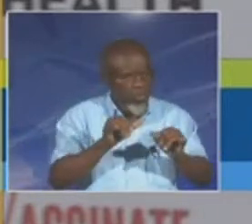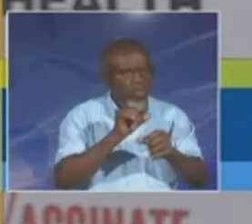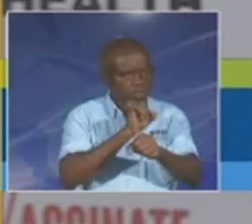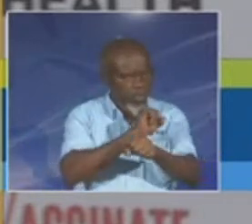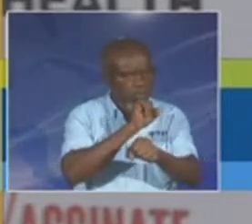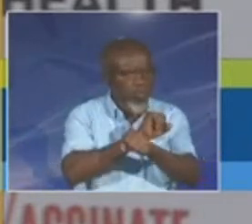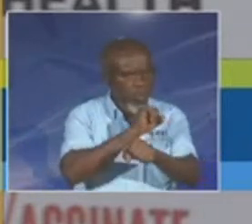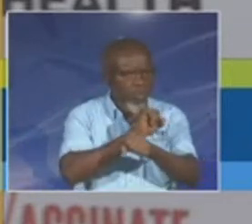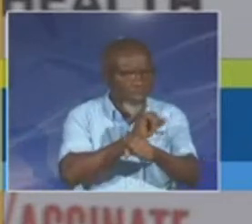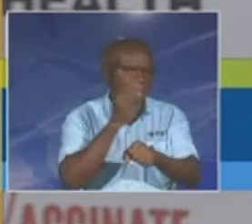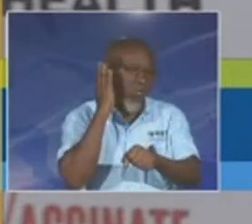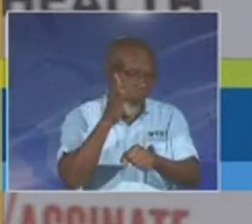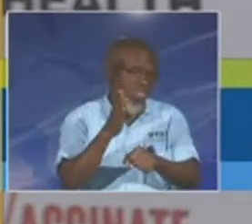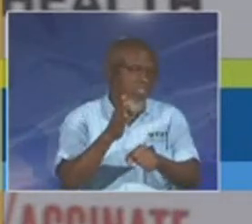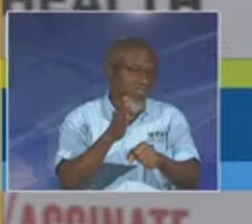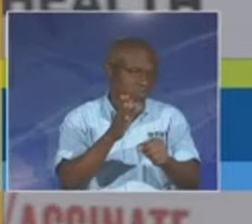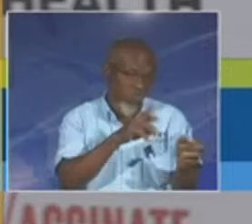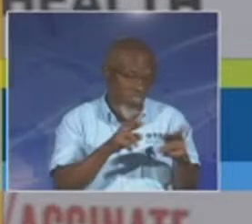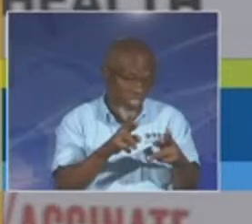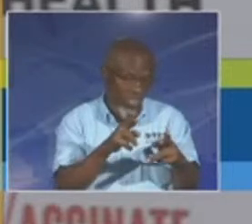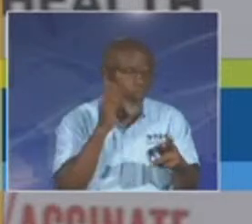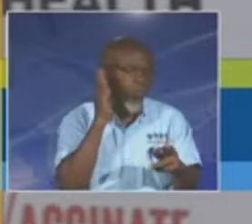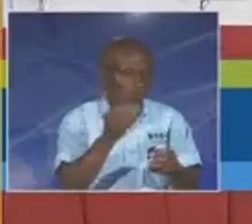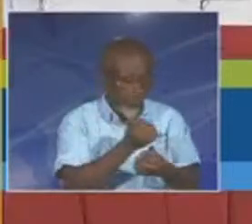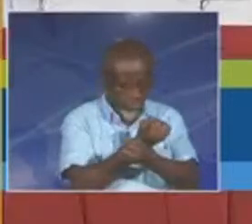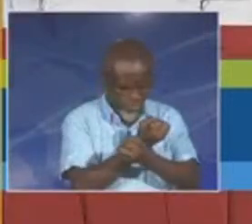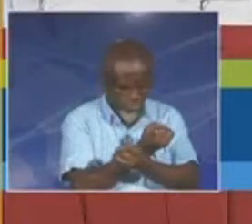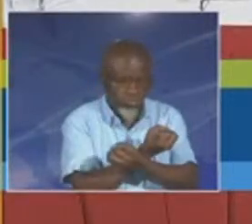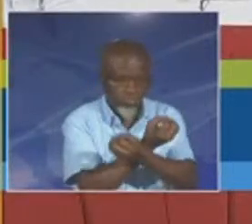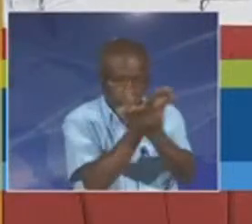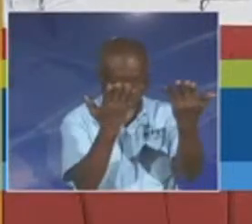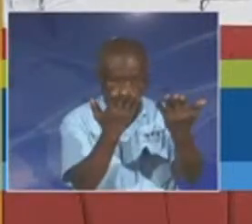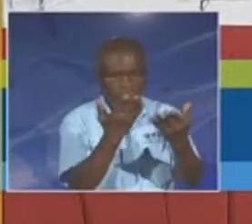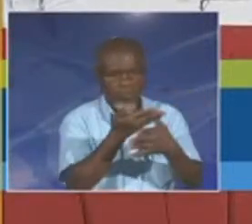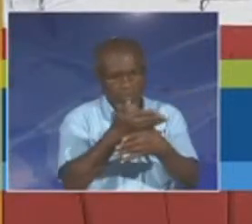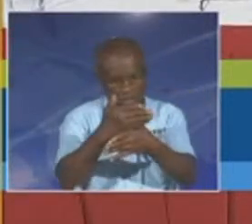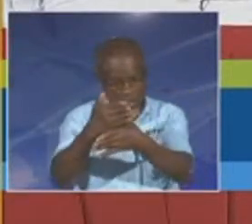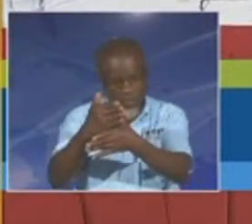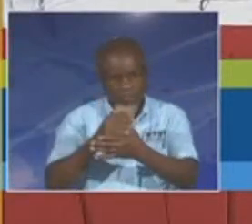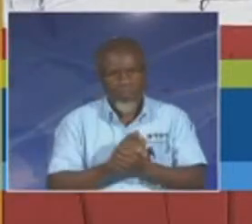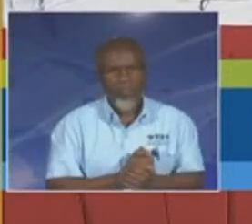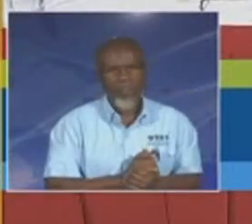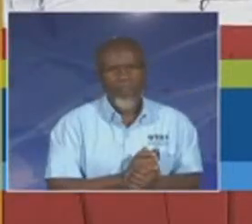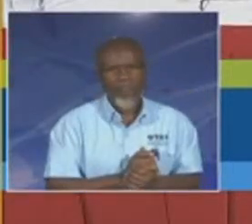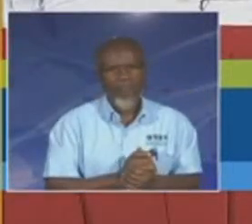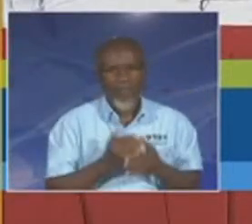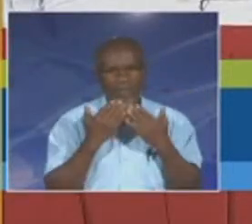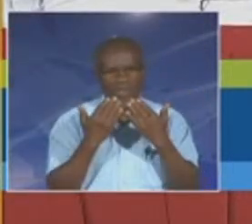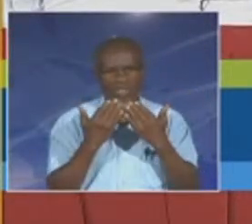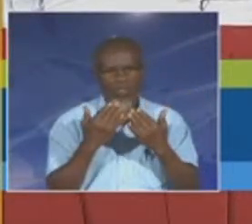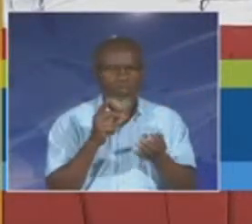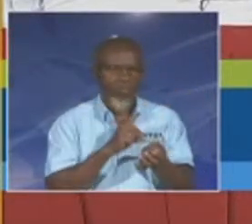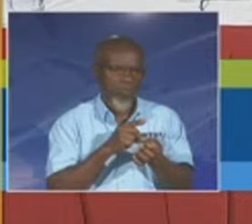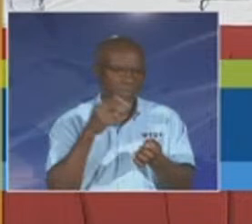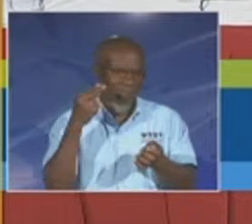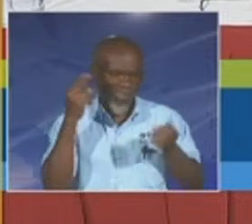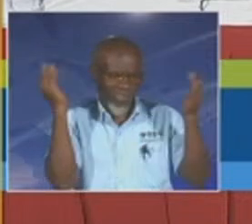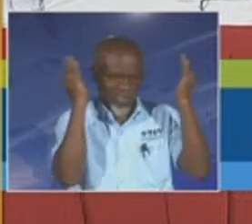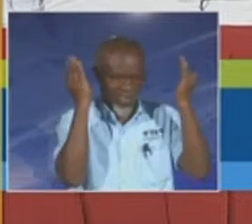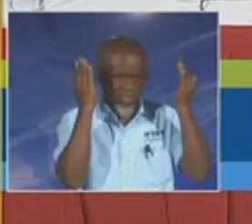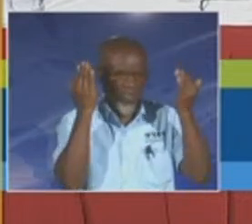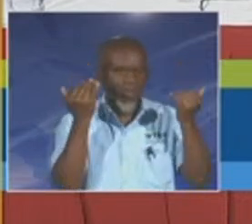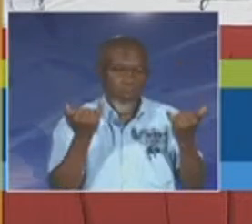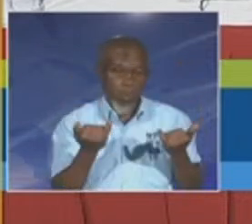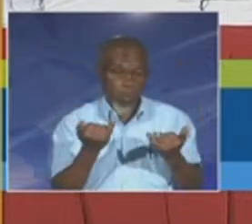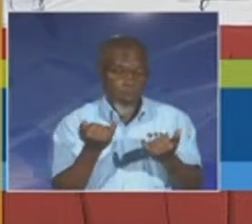soon as we are able to process it. Thank you very much, Dr. Hines. And then we go to azpnews.com for a